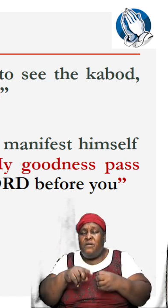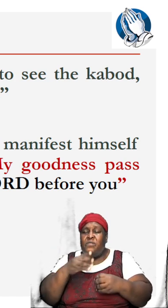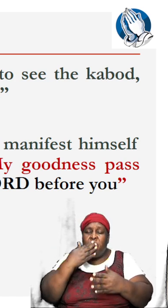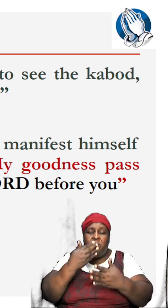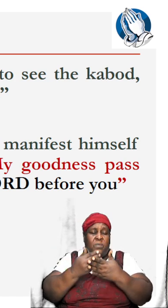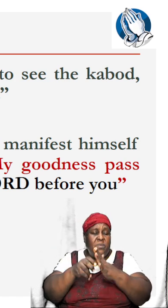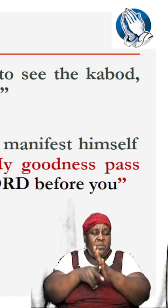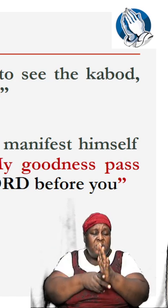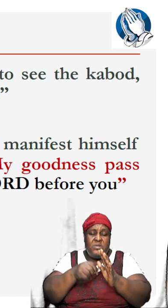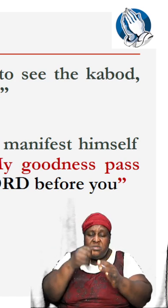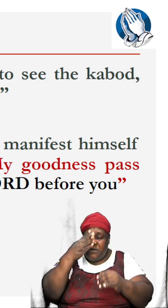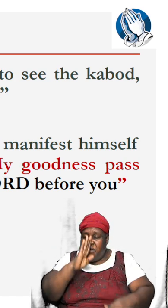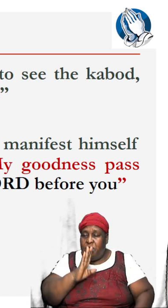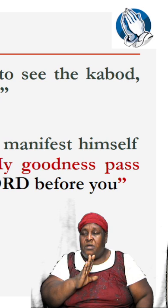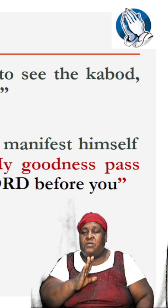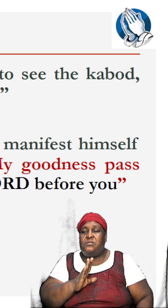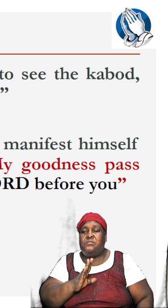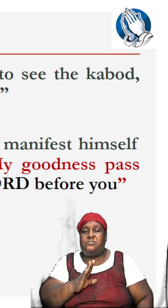God.